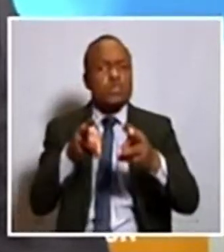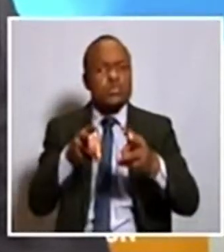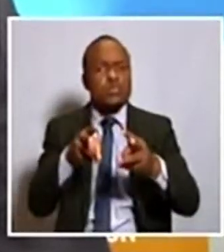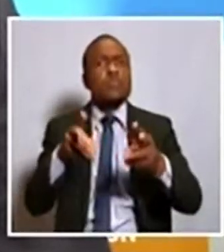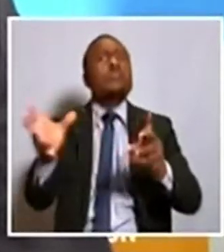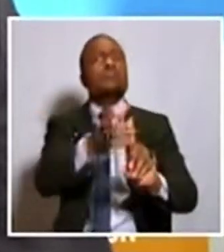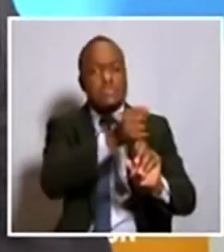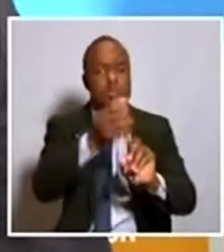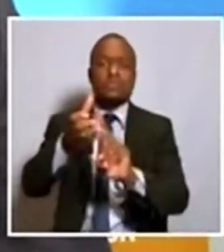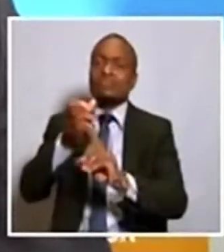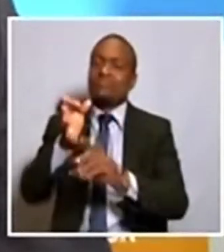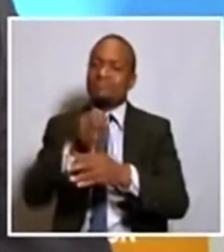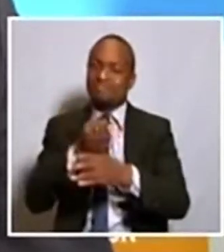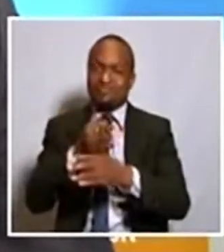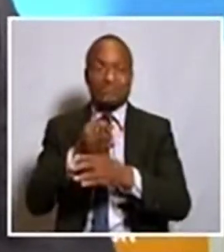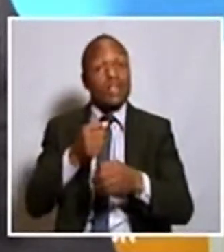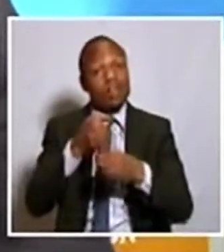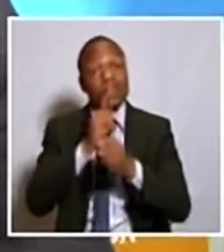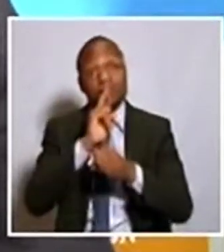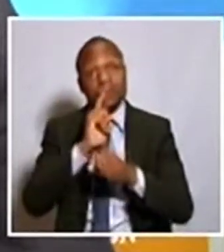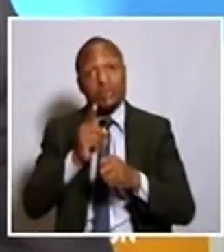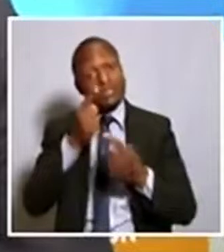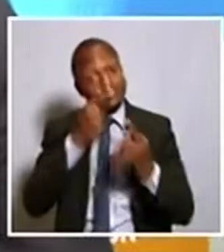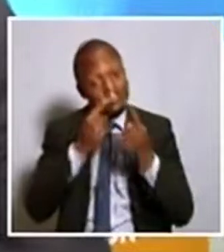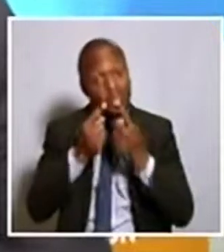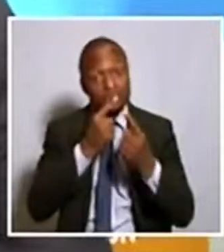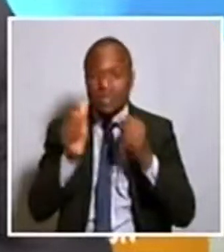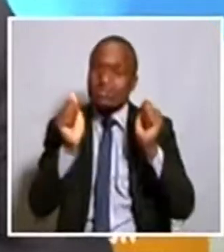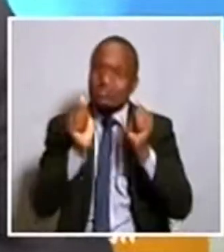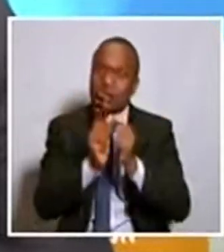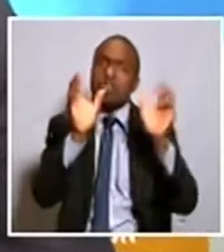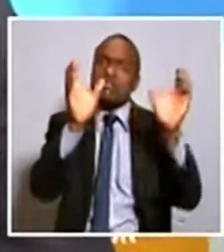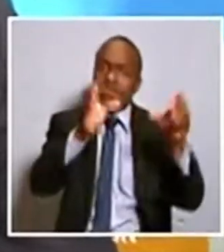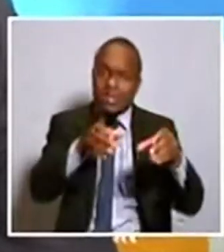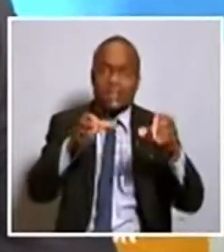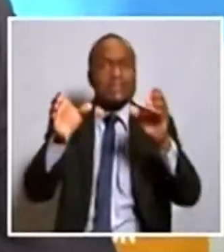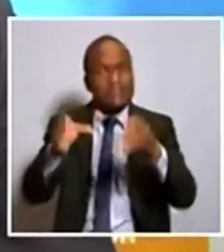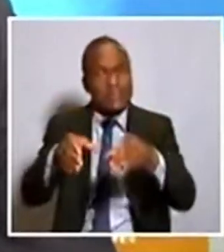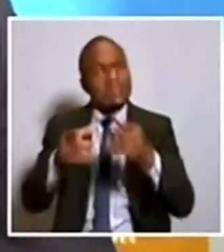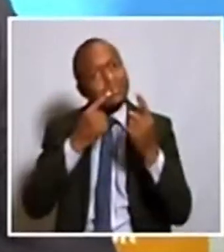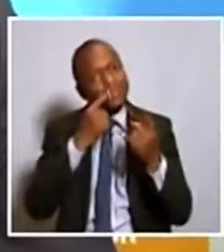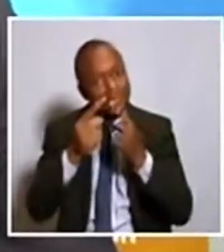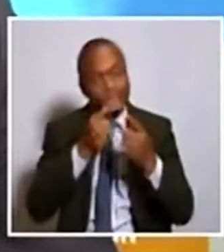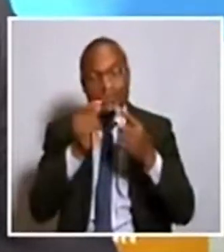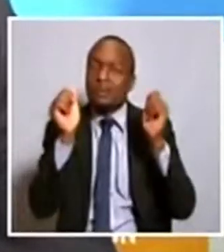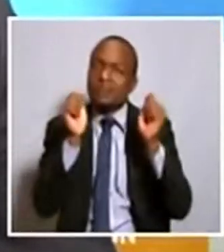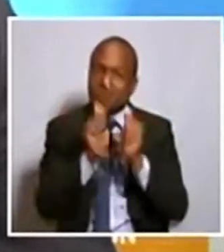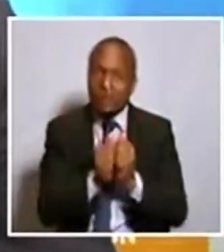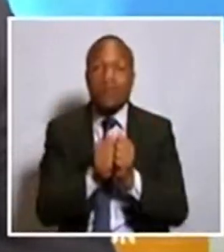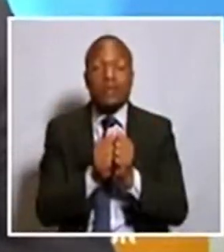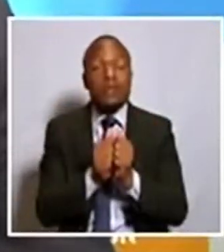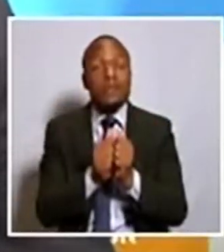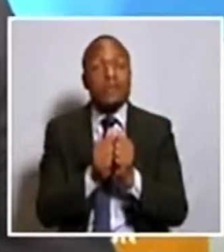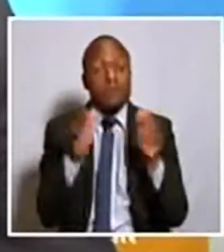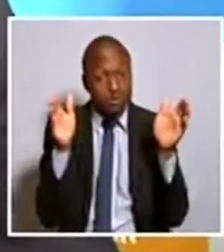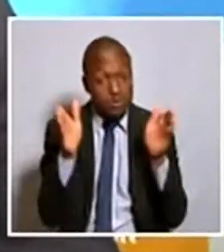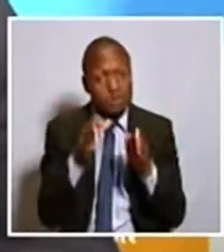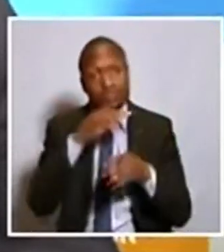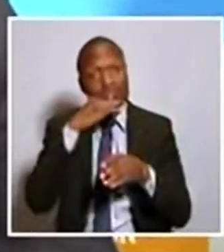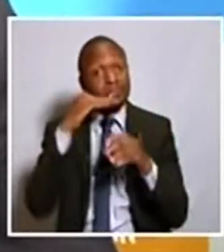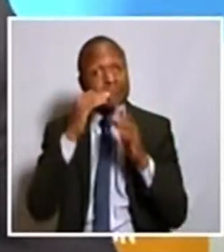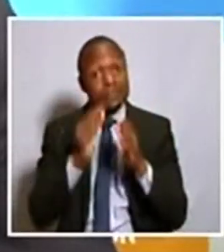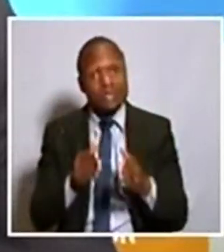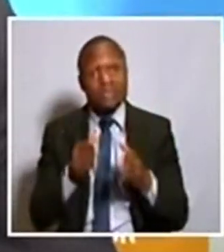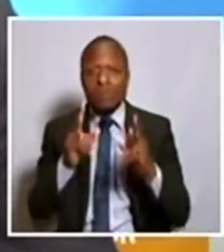And we should make sure that we interact with the communities, we interact with be it small-scale farmers,